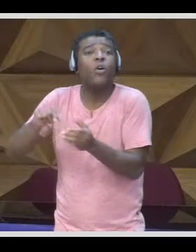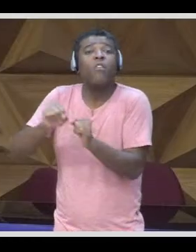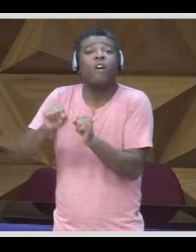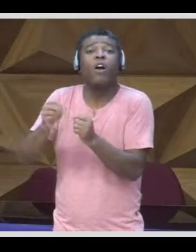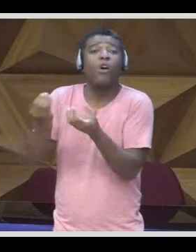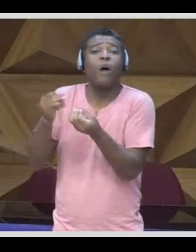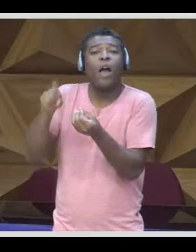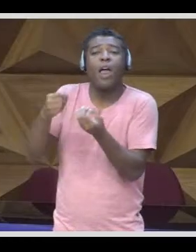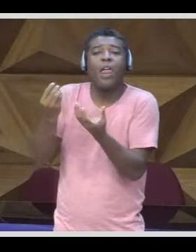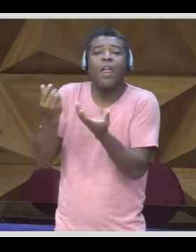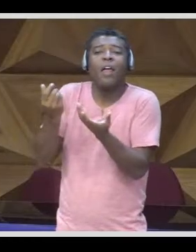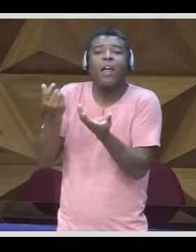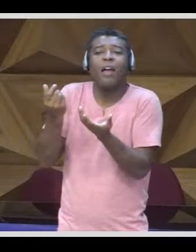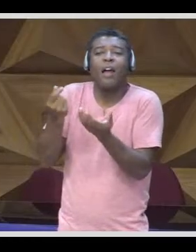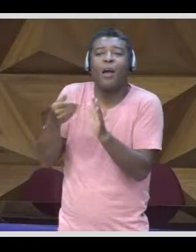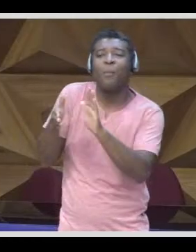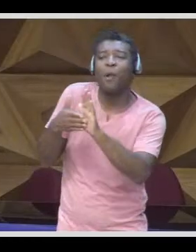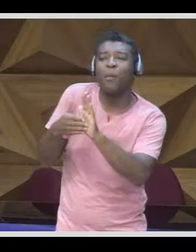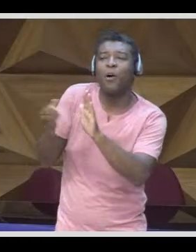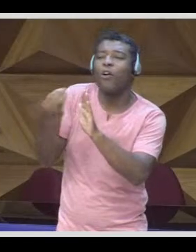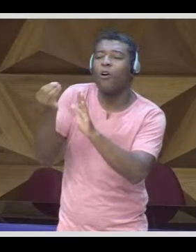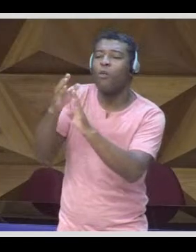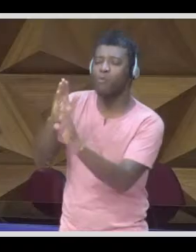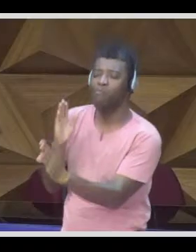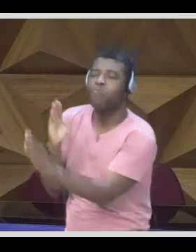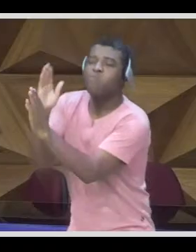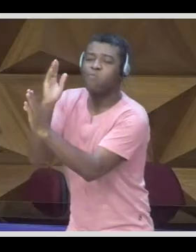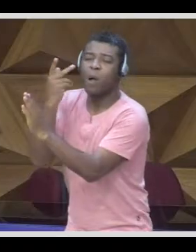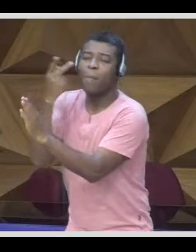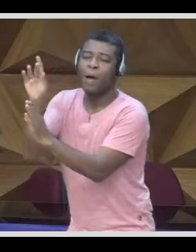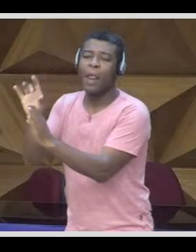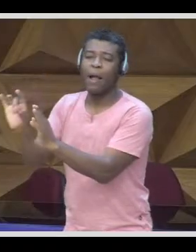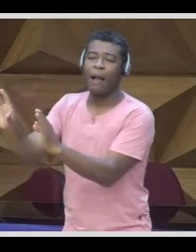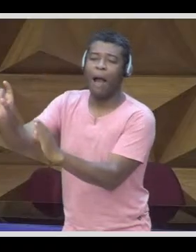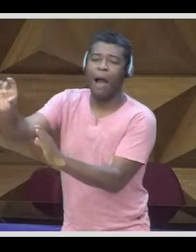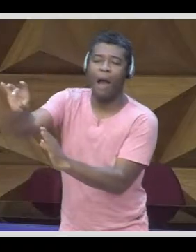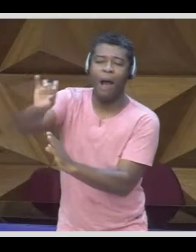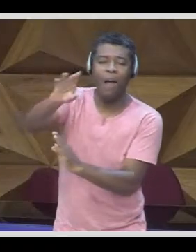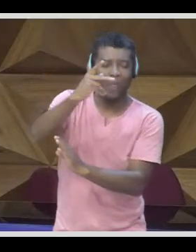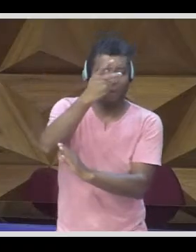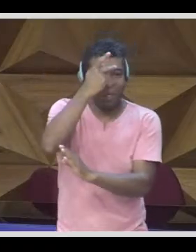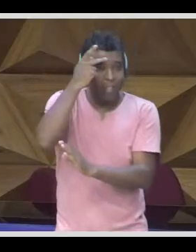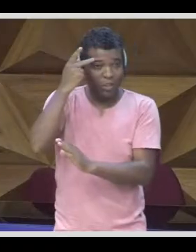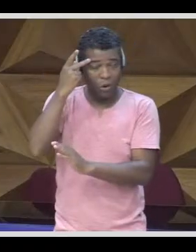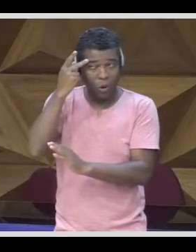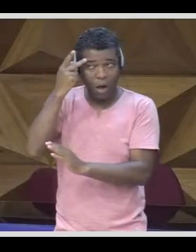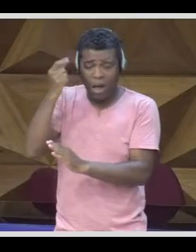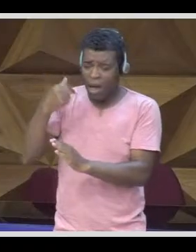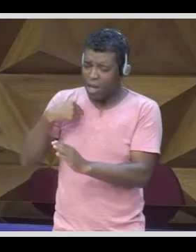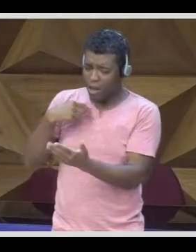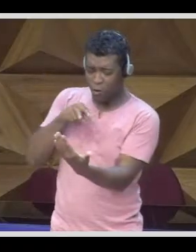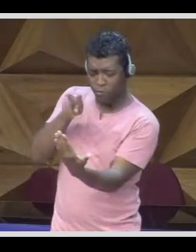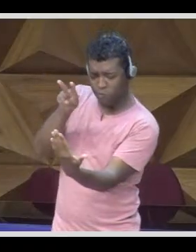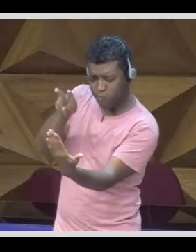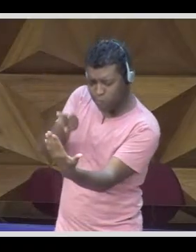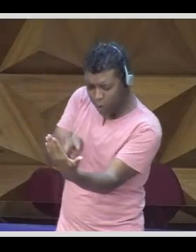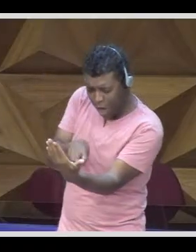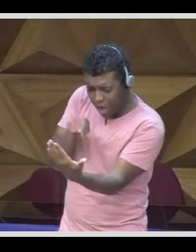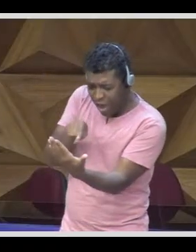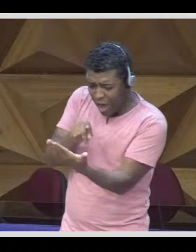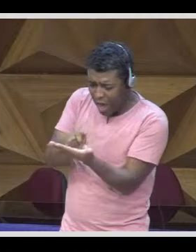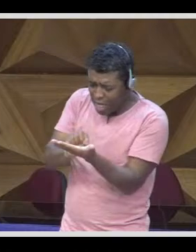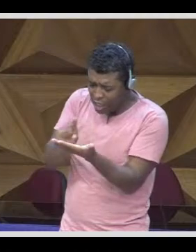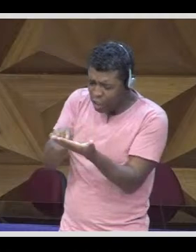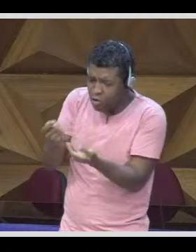that was really interesting. This really triggered my curiosity. I was like in the middle zone there. But what they've done